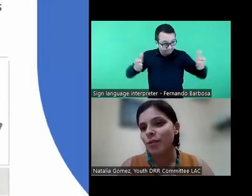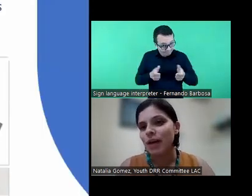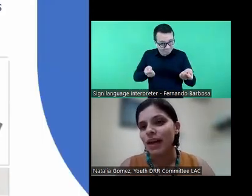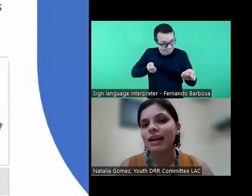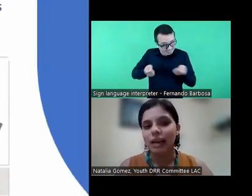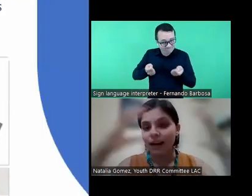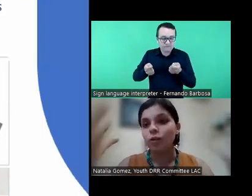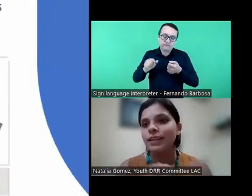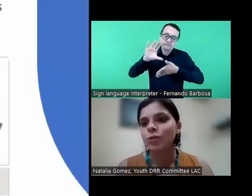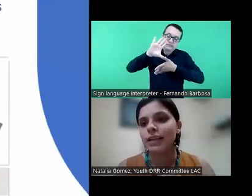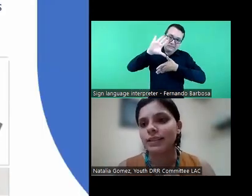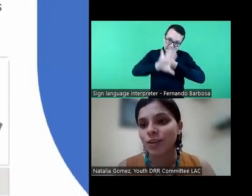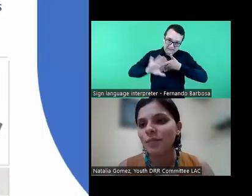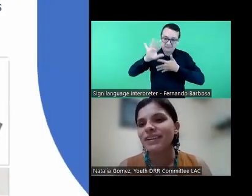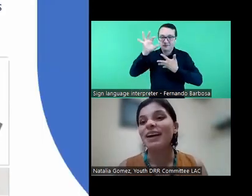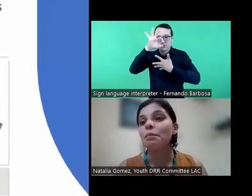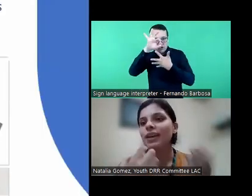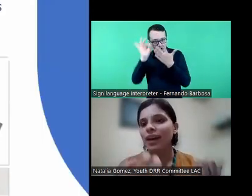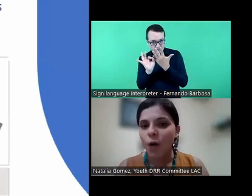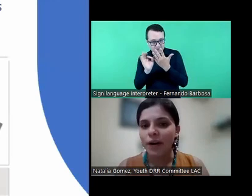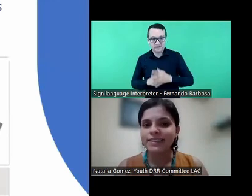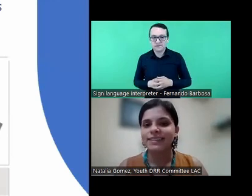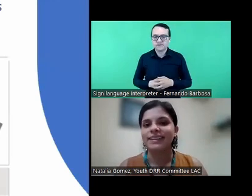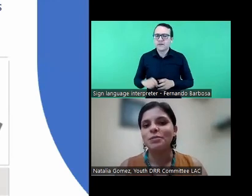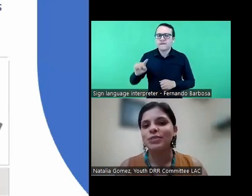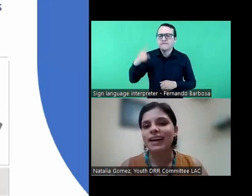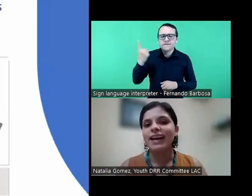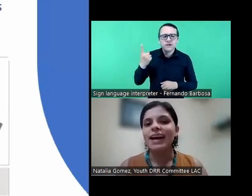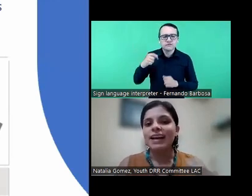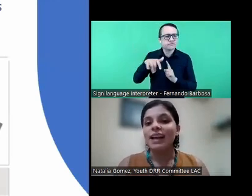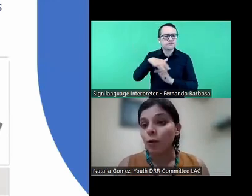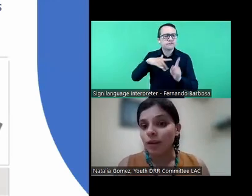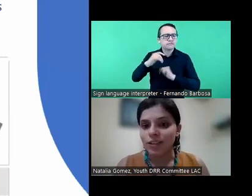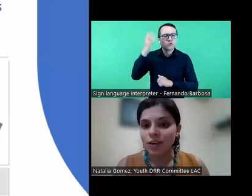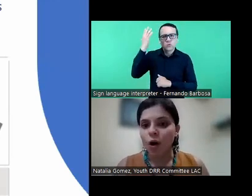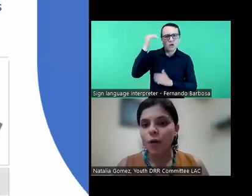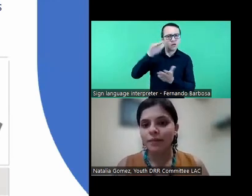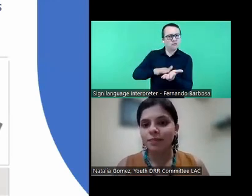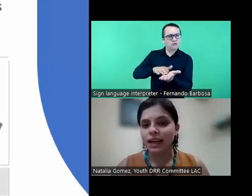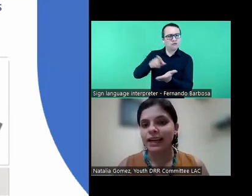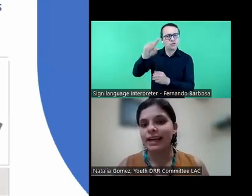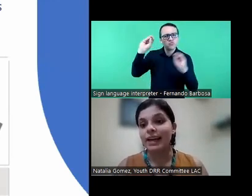the Americas and the Caribbean. First of all, the contextualization of why youth